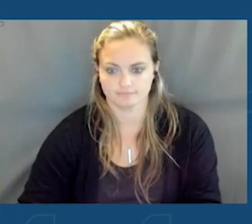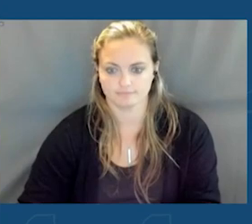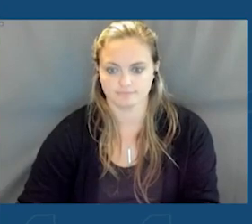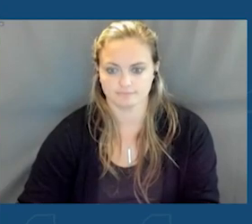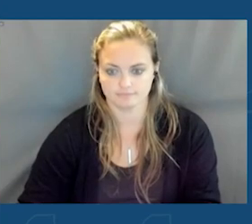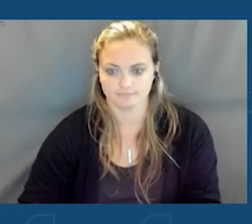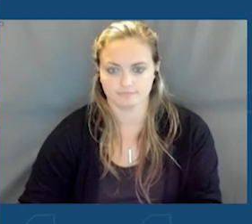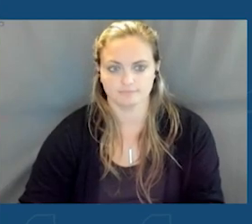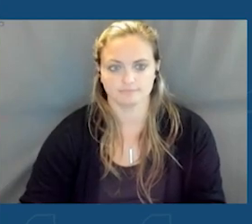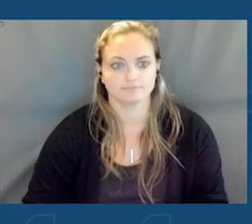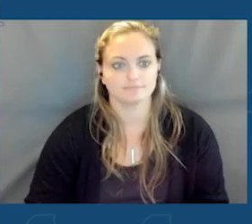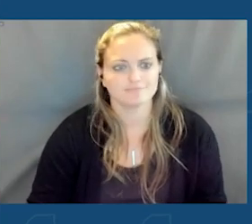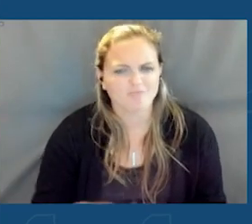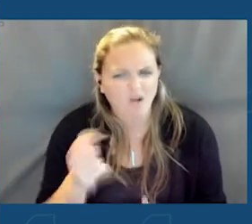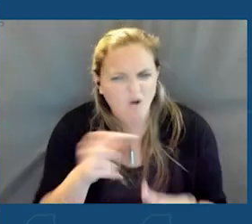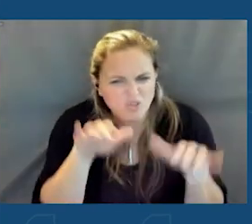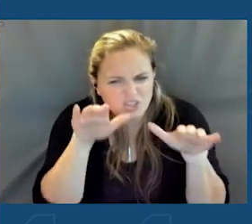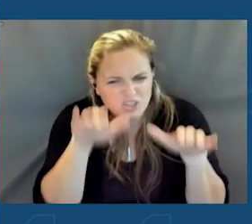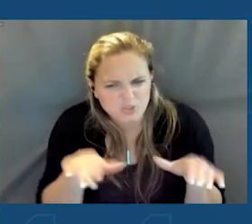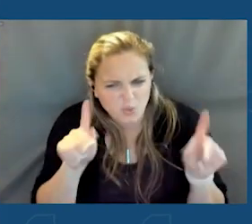All these short people up here now.